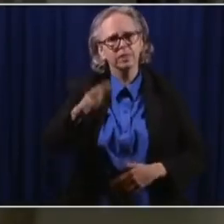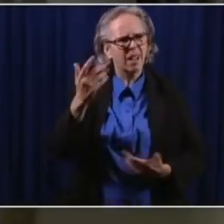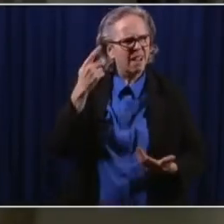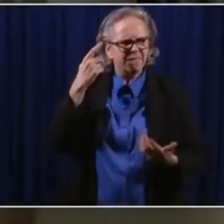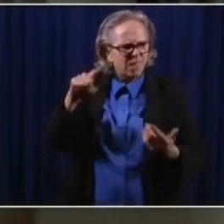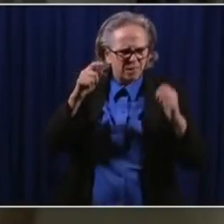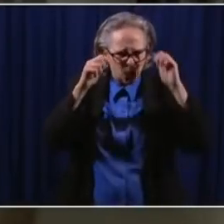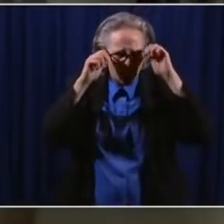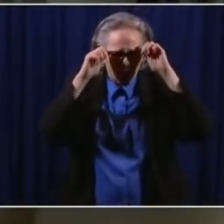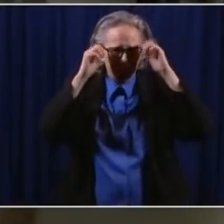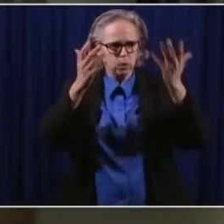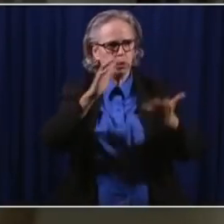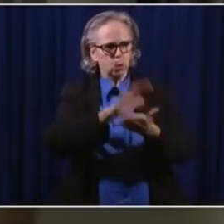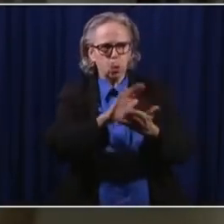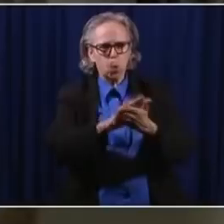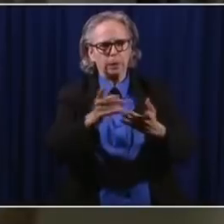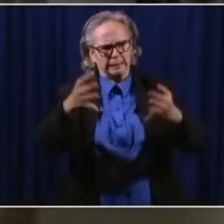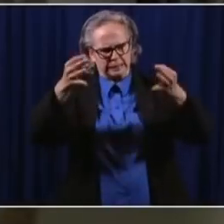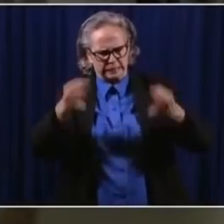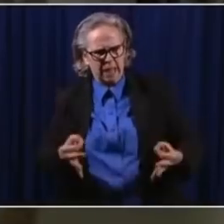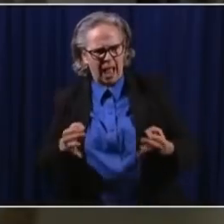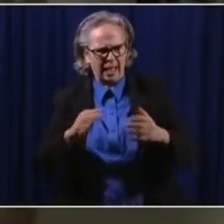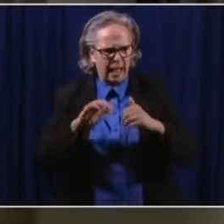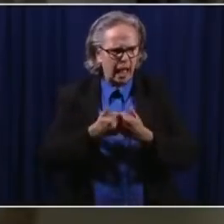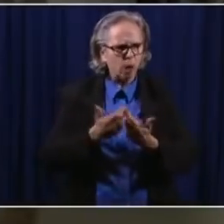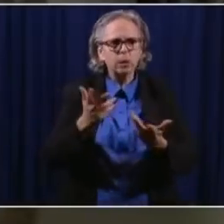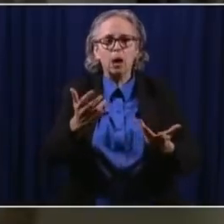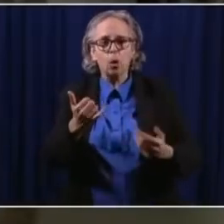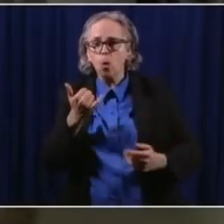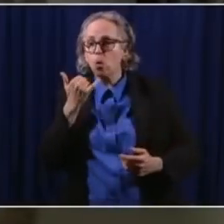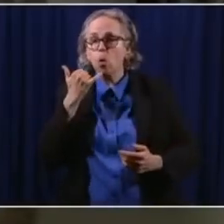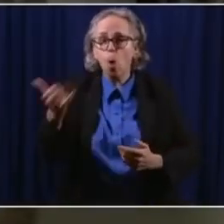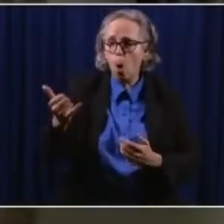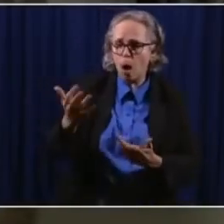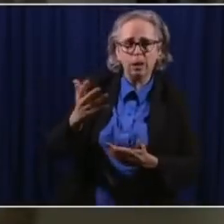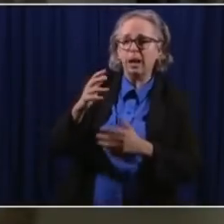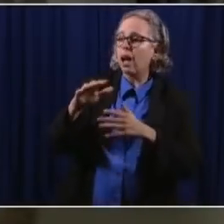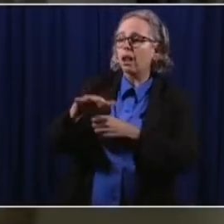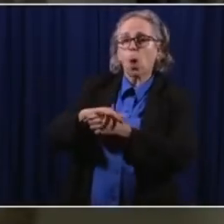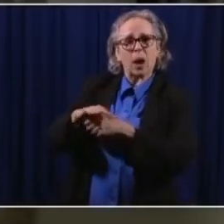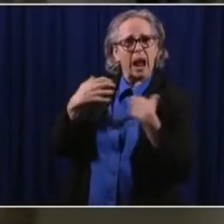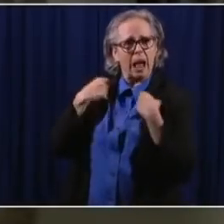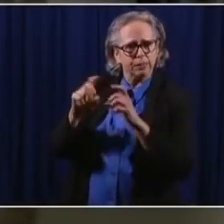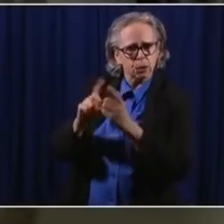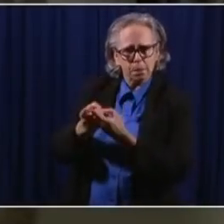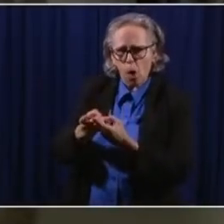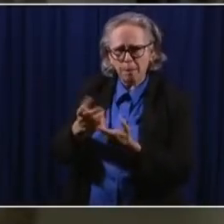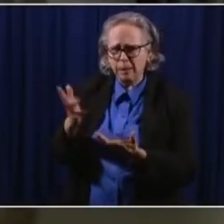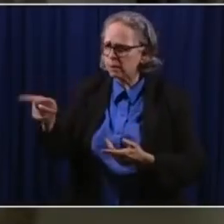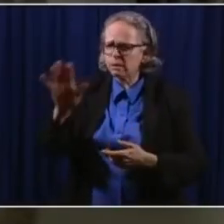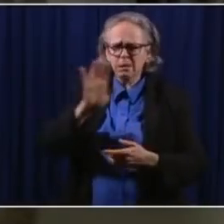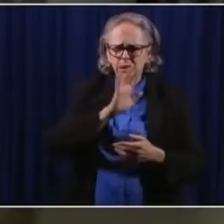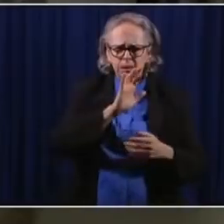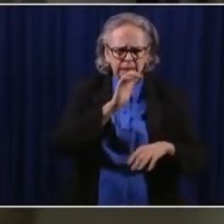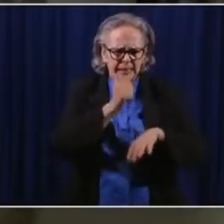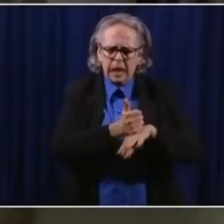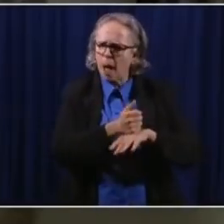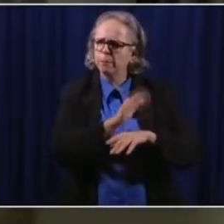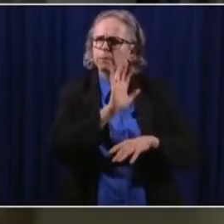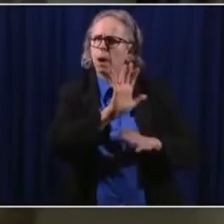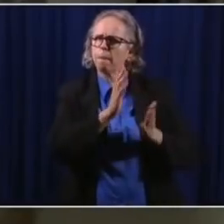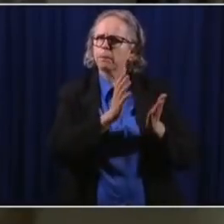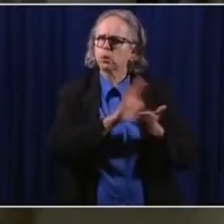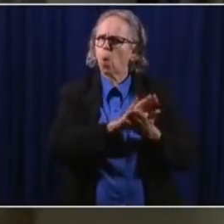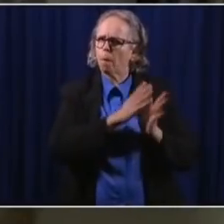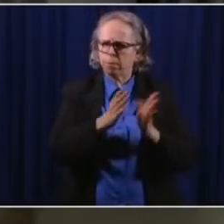plan to their local health department. So you need to go first to your local health department, and